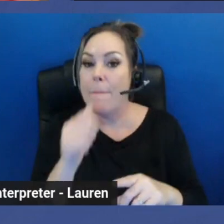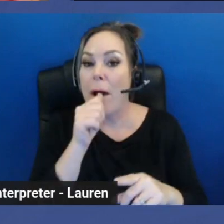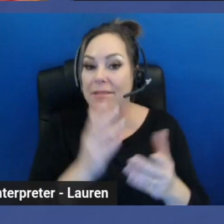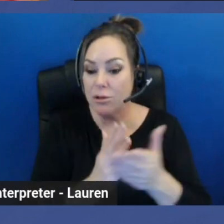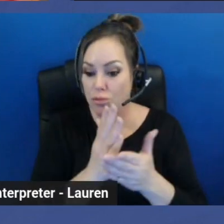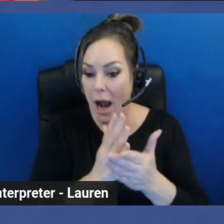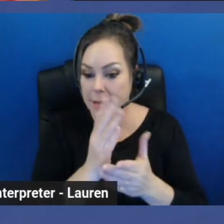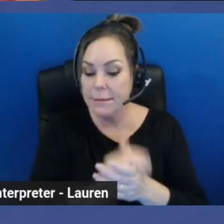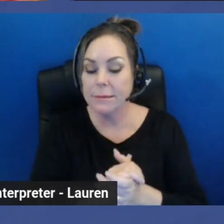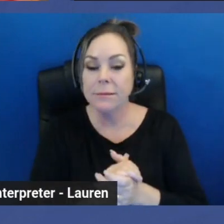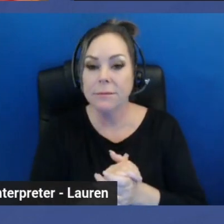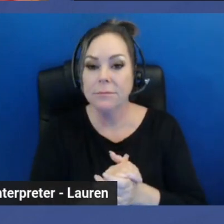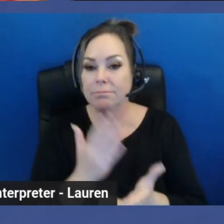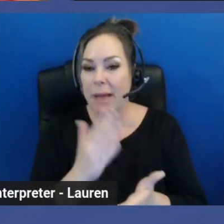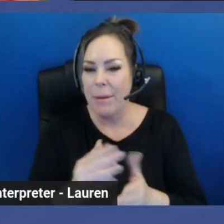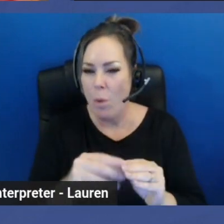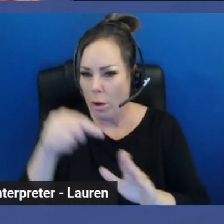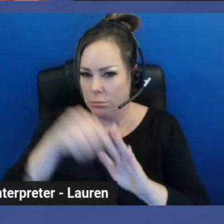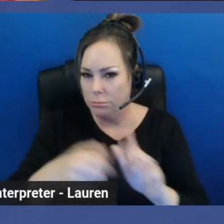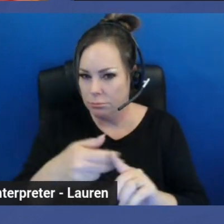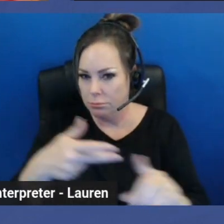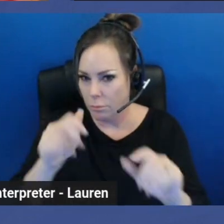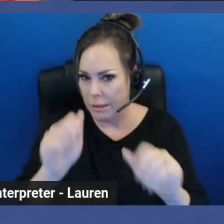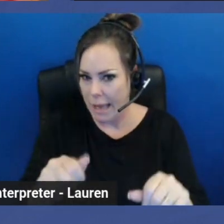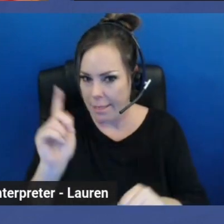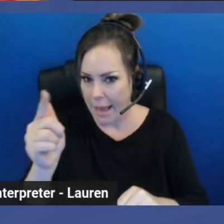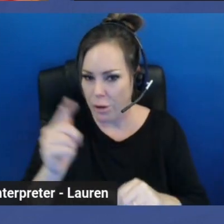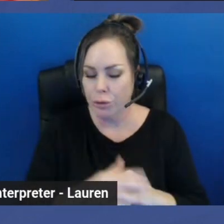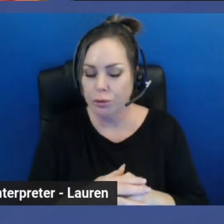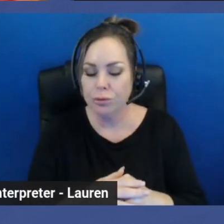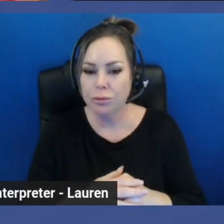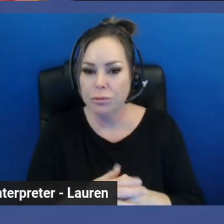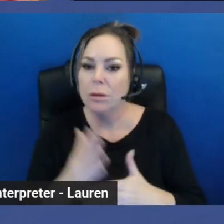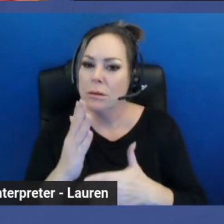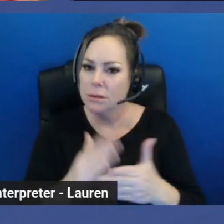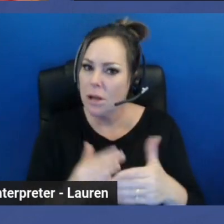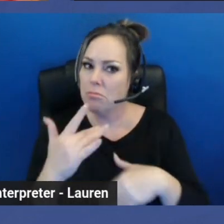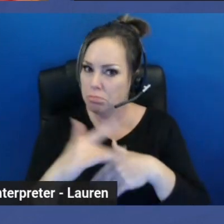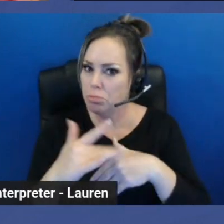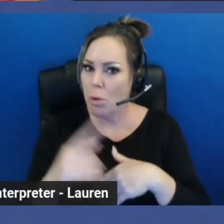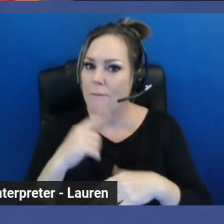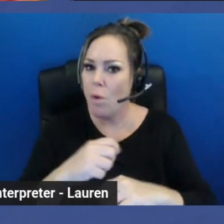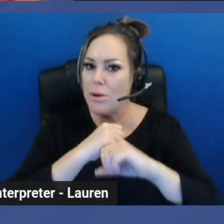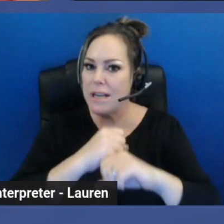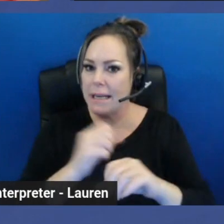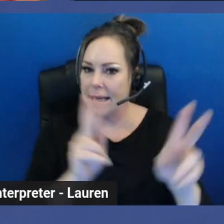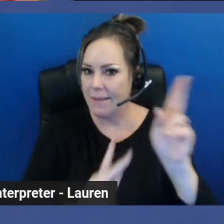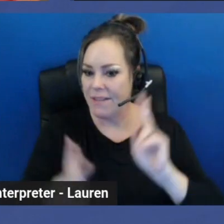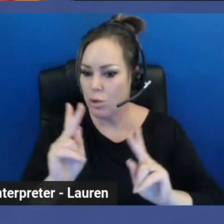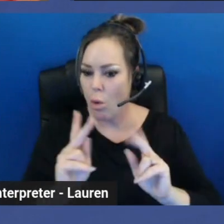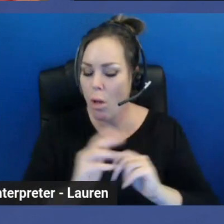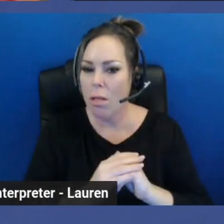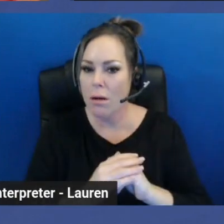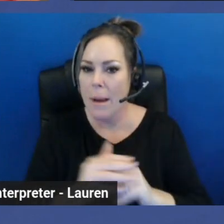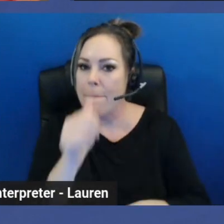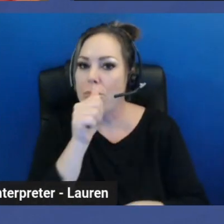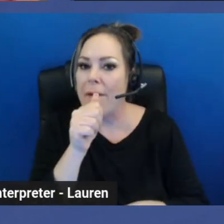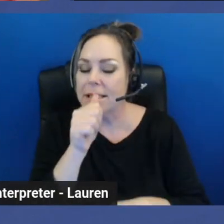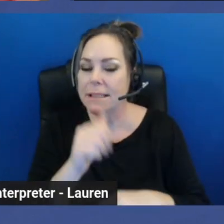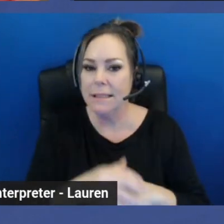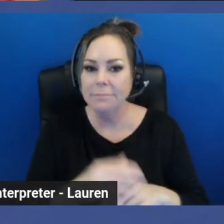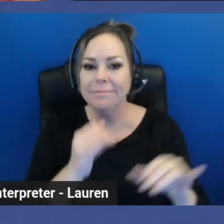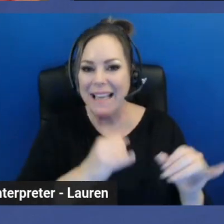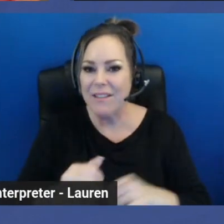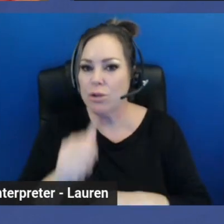rights, and maybe we'll get into that deeper, but there is likely some room for protecting individual privacy